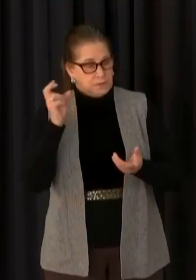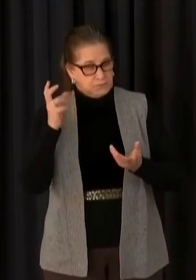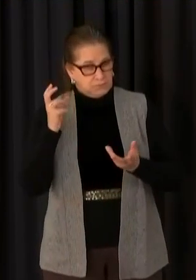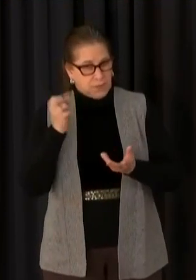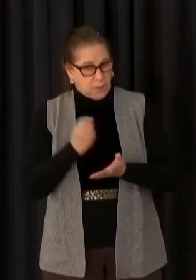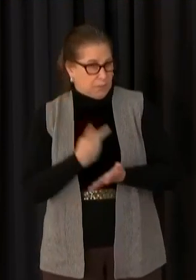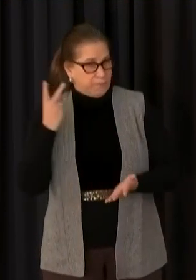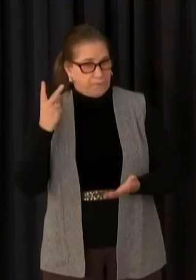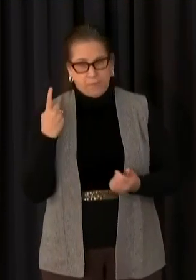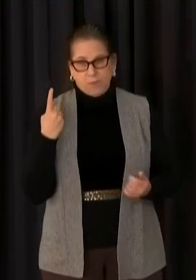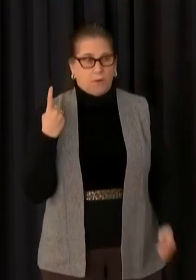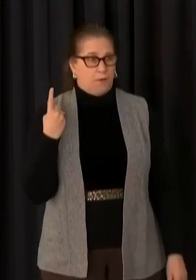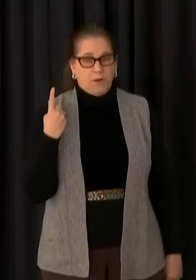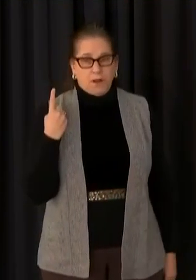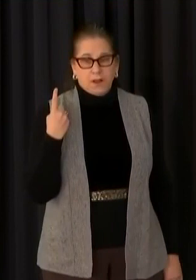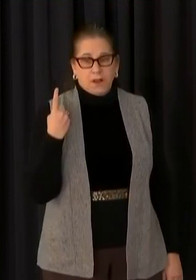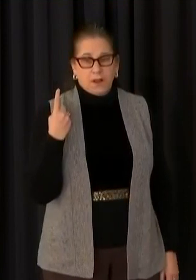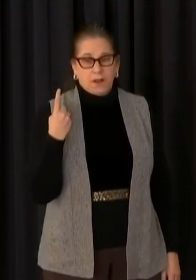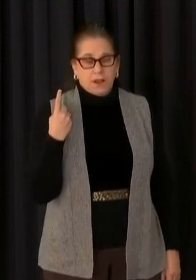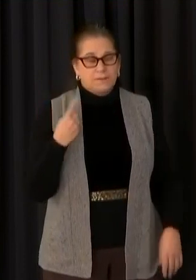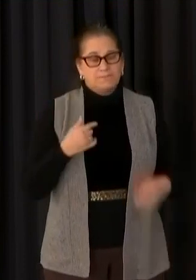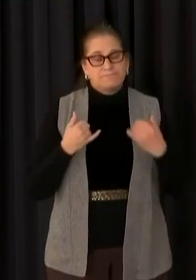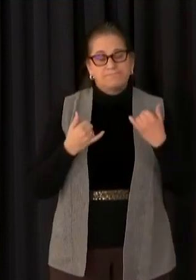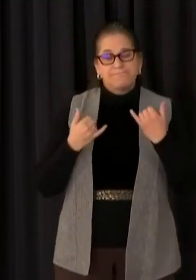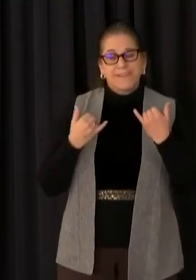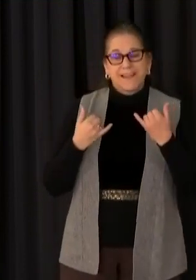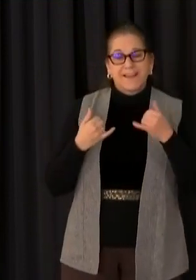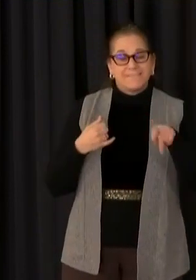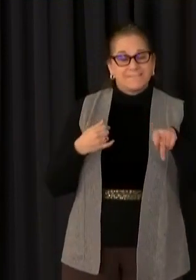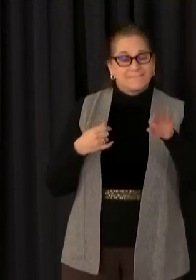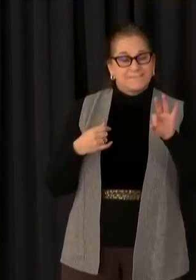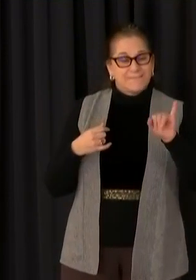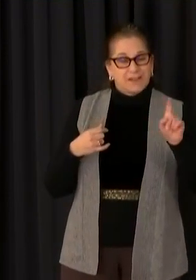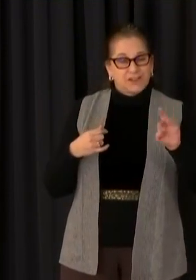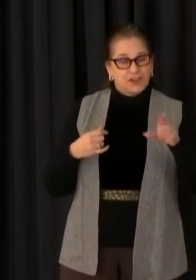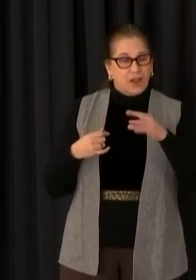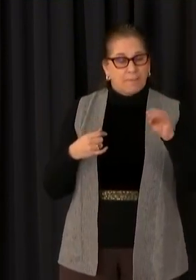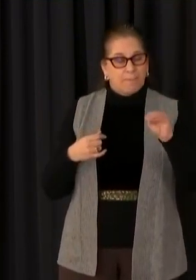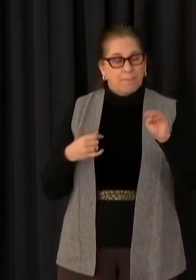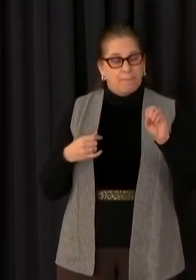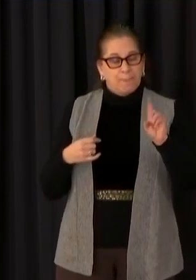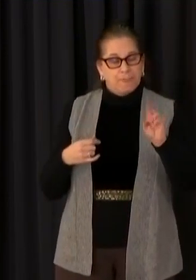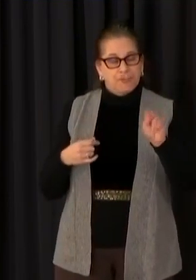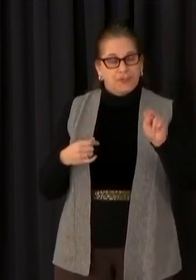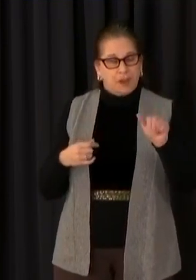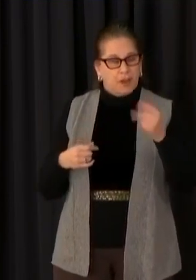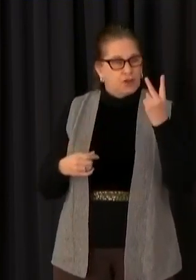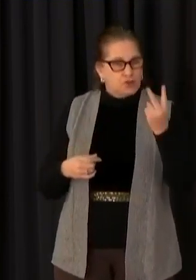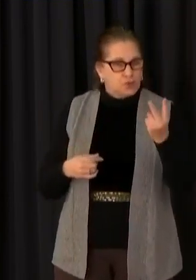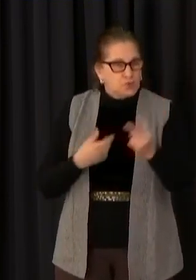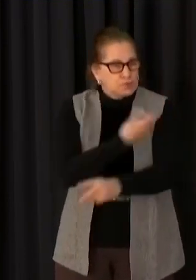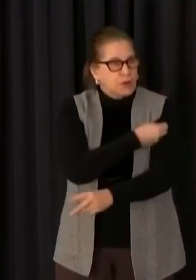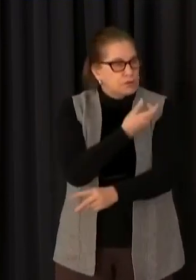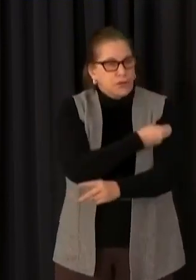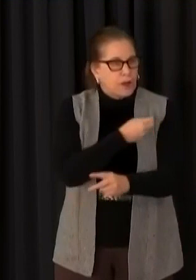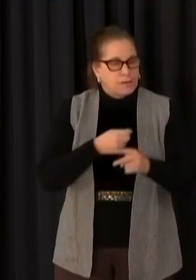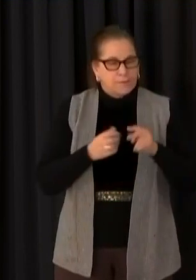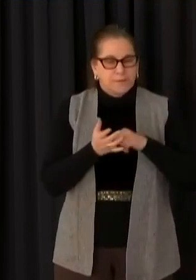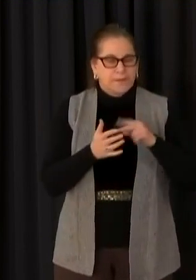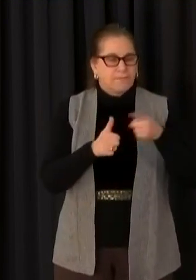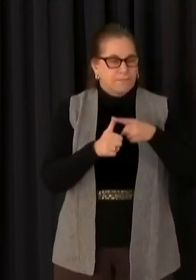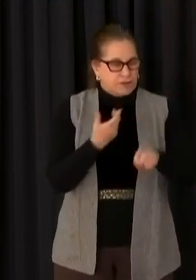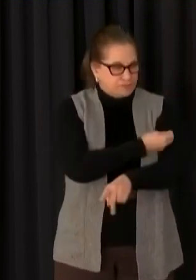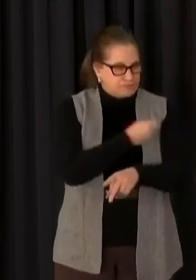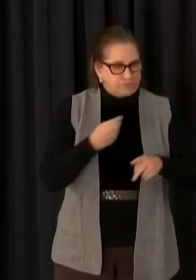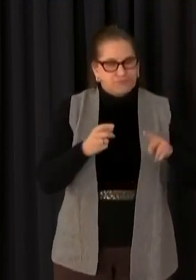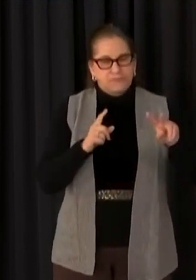here now in the district? Wonderful. Excellent question. Before I answer that question, I will make sure to remind people,